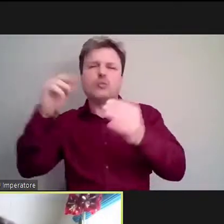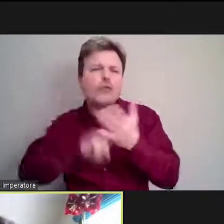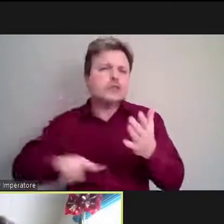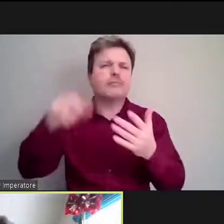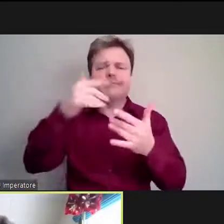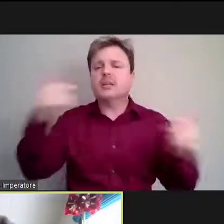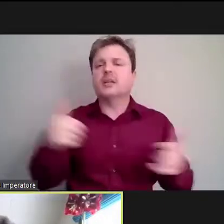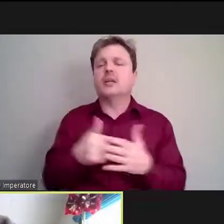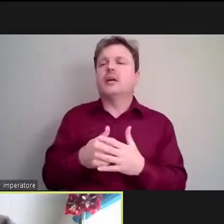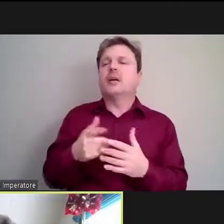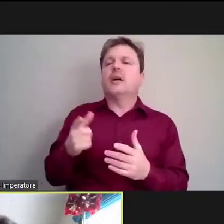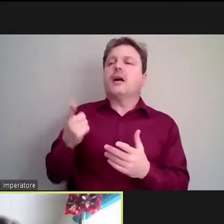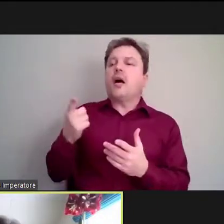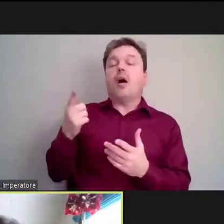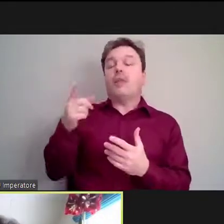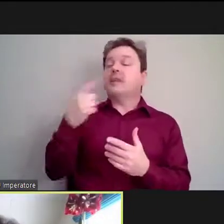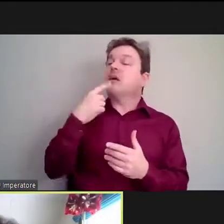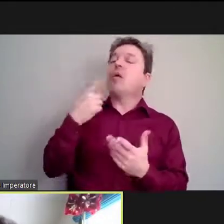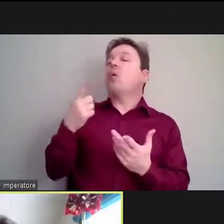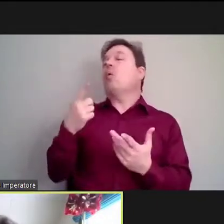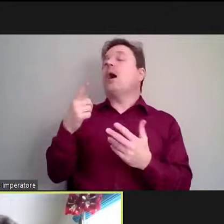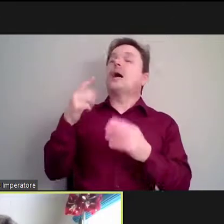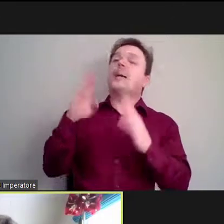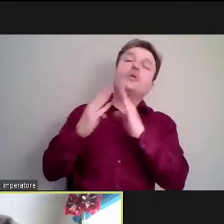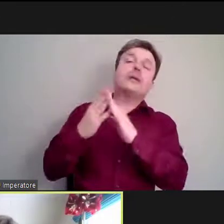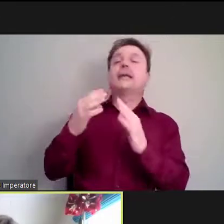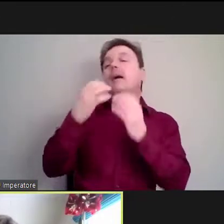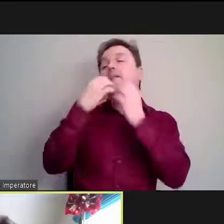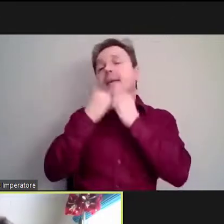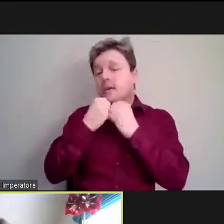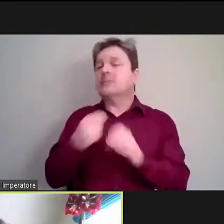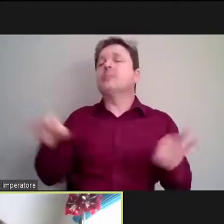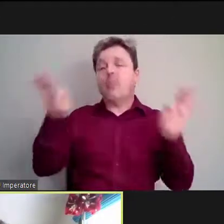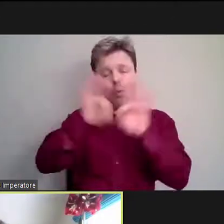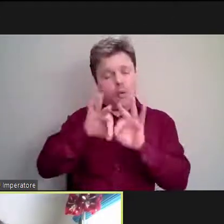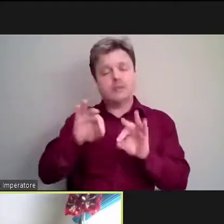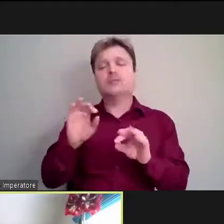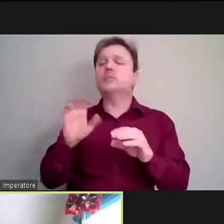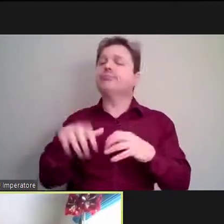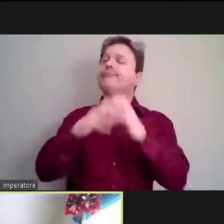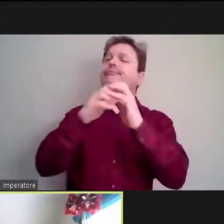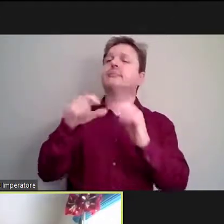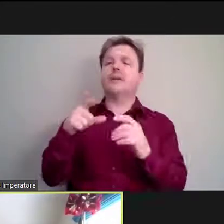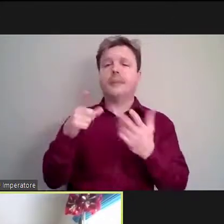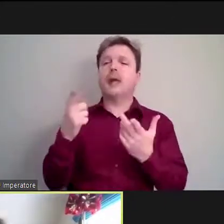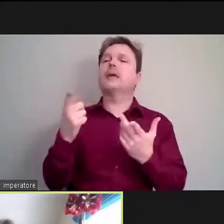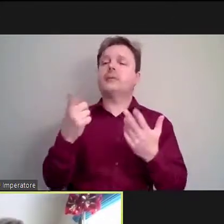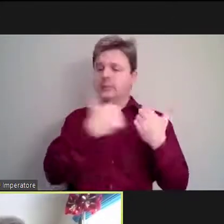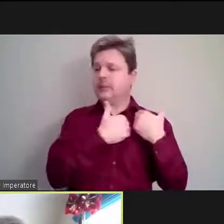create a community of care and be accountable to each other over and out.